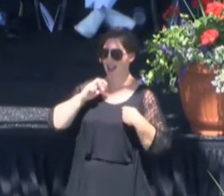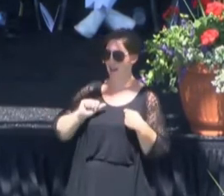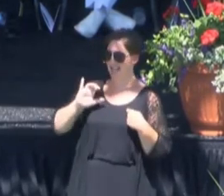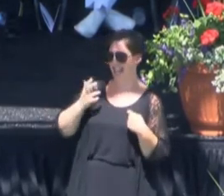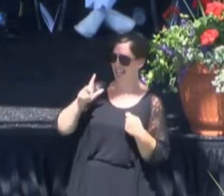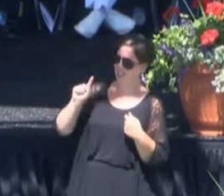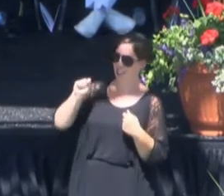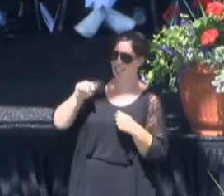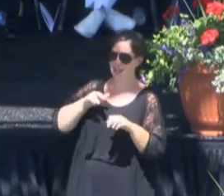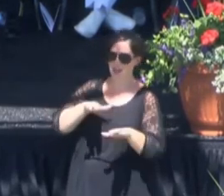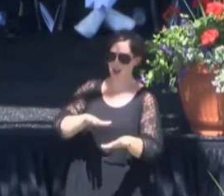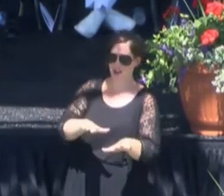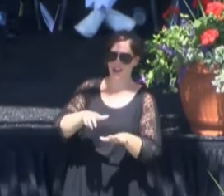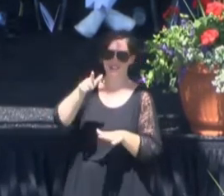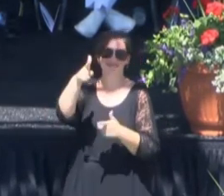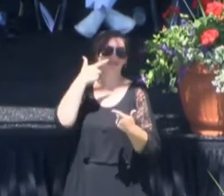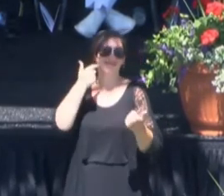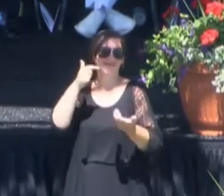mariner,